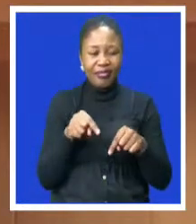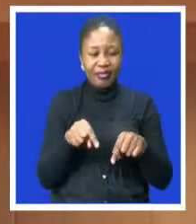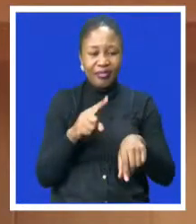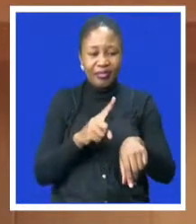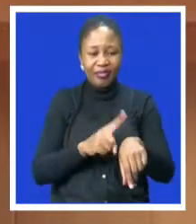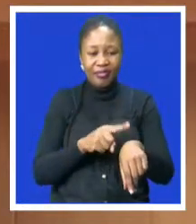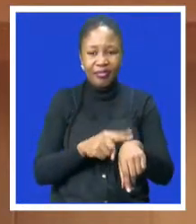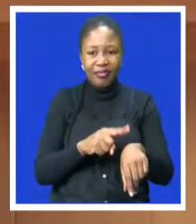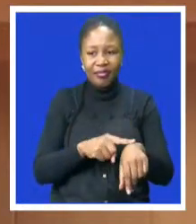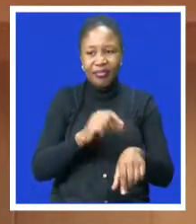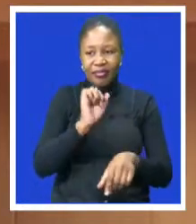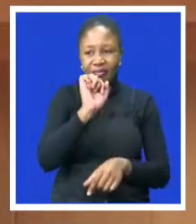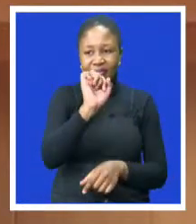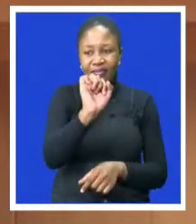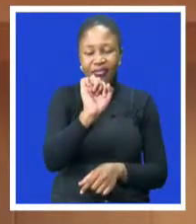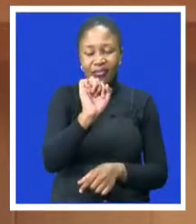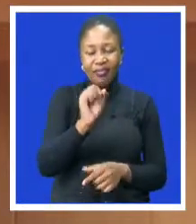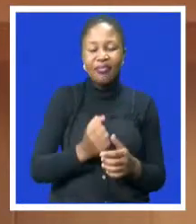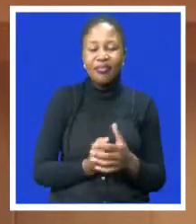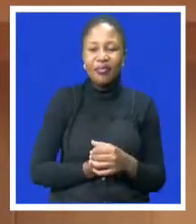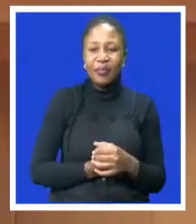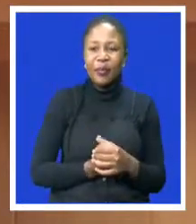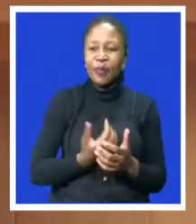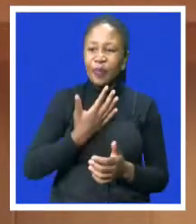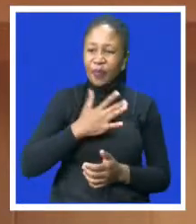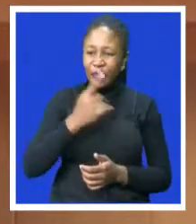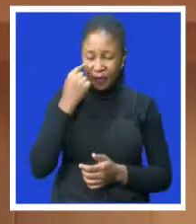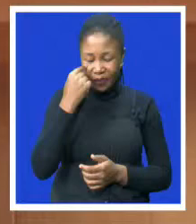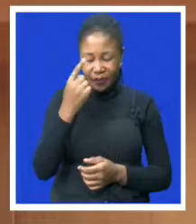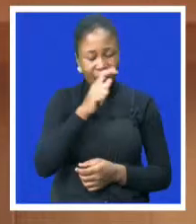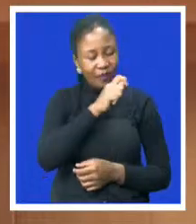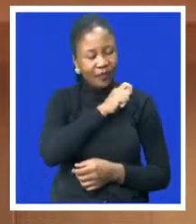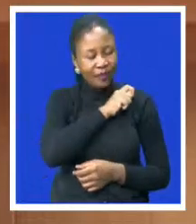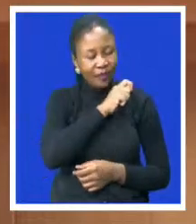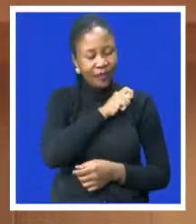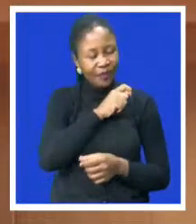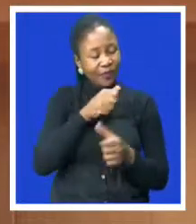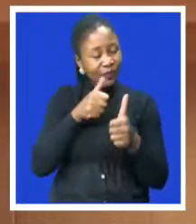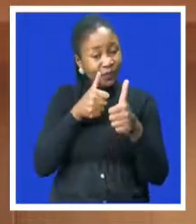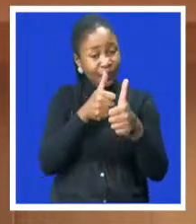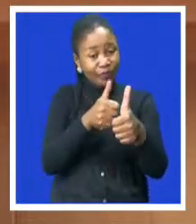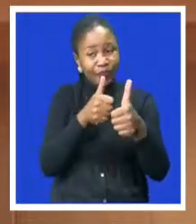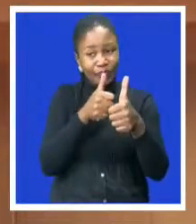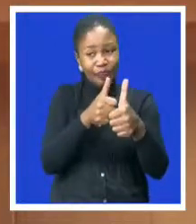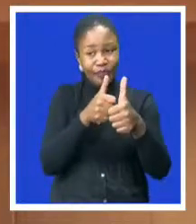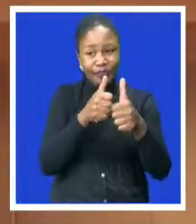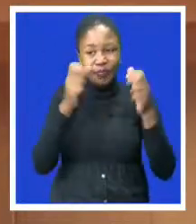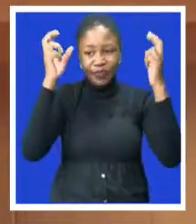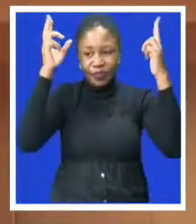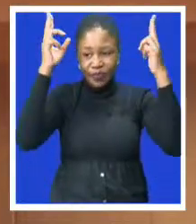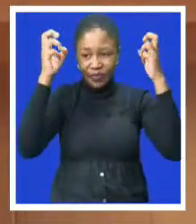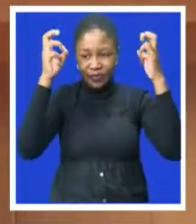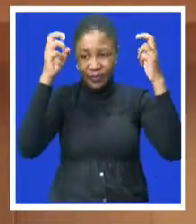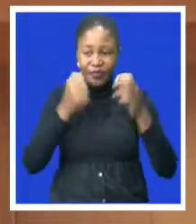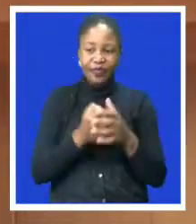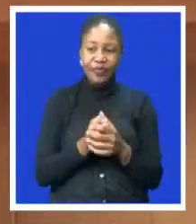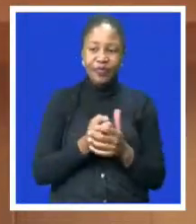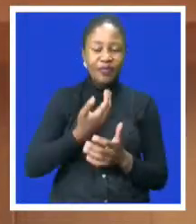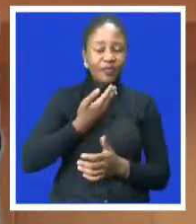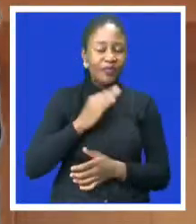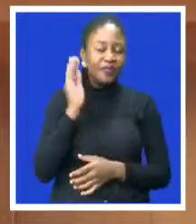to be sure that you were following the lesson. I want to be sure that you were listening.